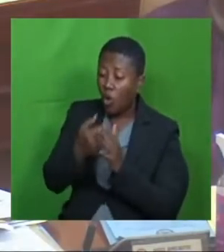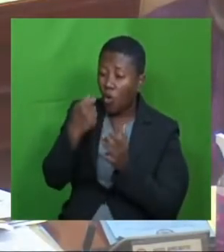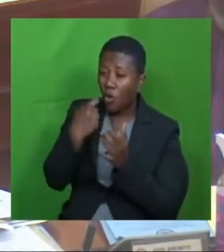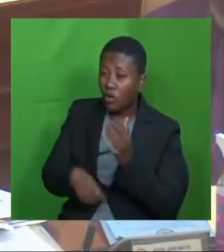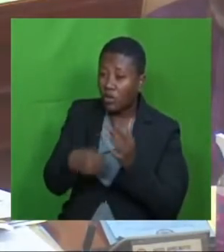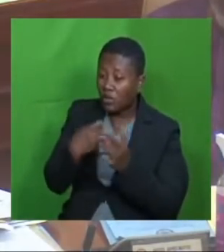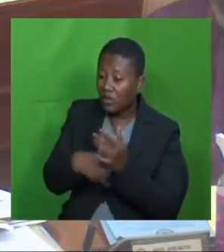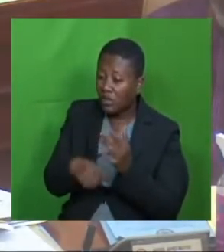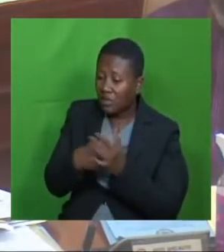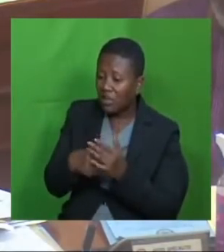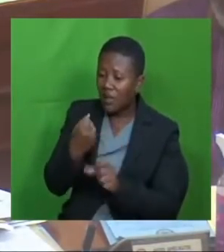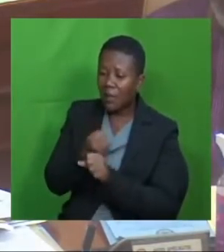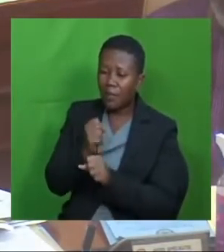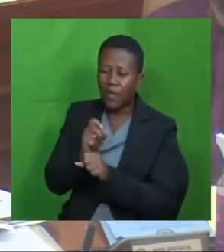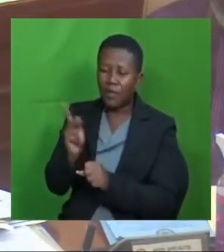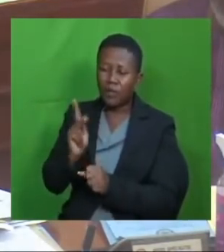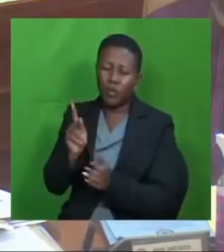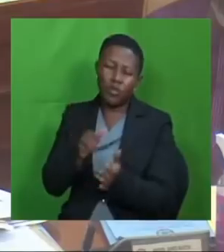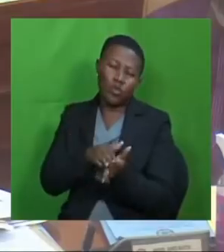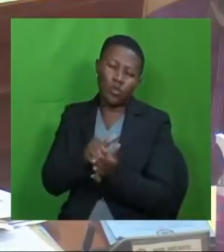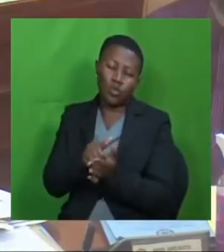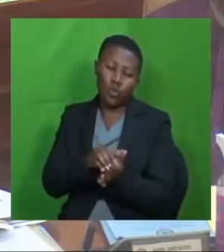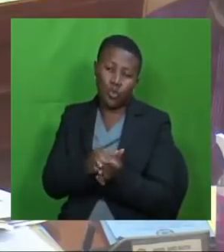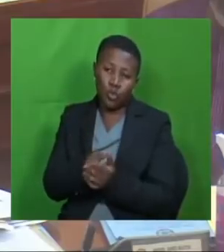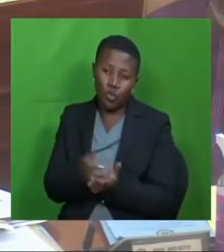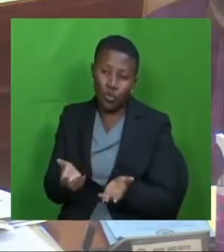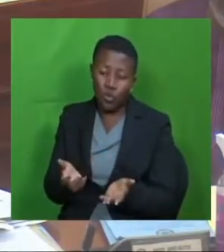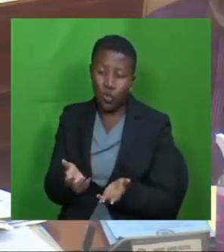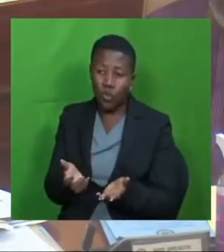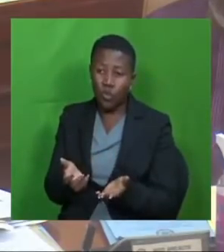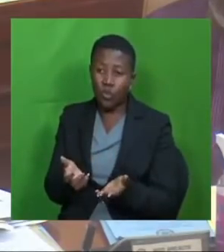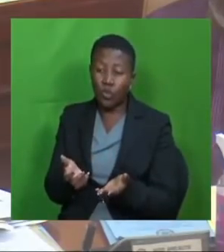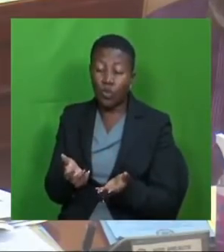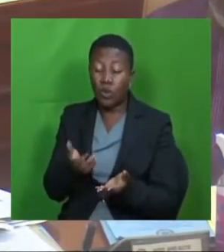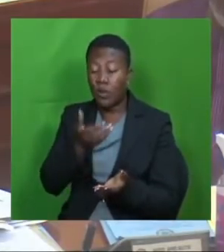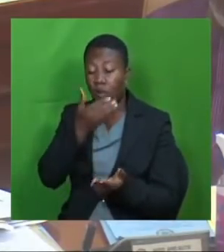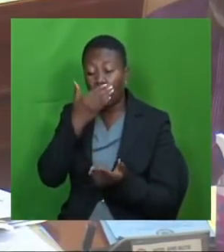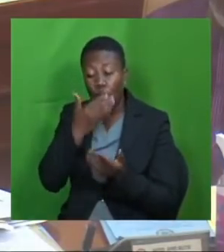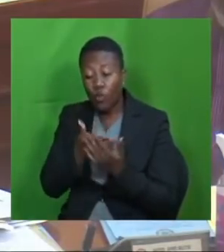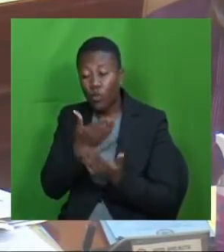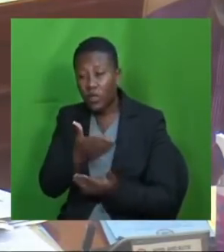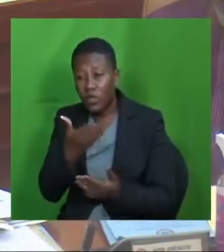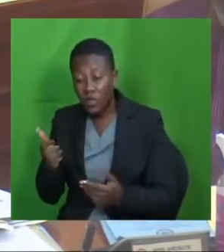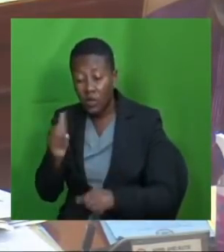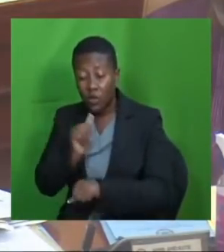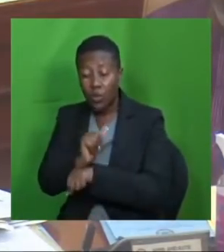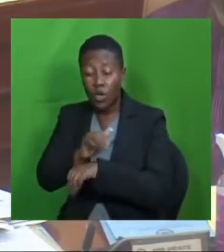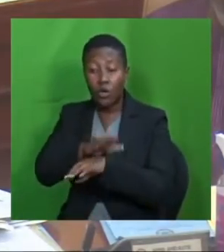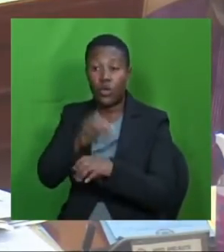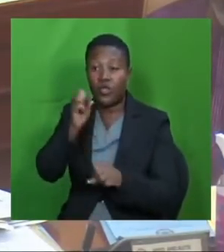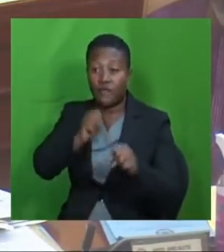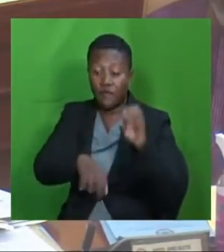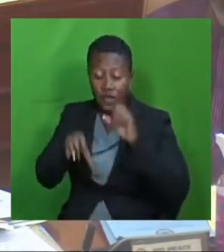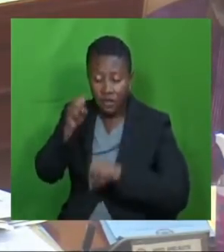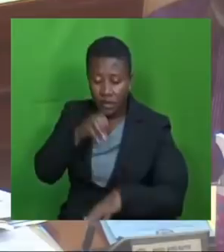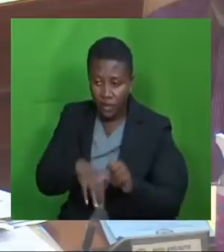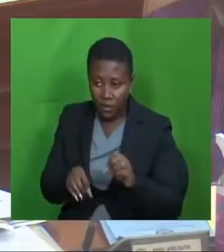something. Why not discourage bad things like pollution rather than good things like working on investment?